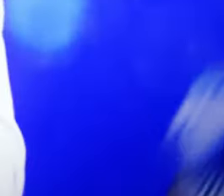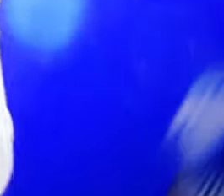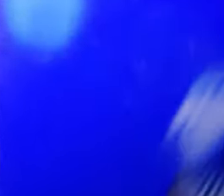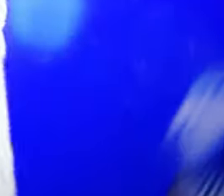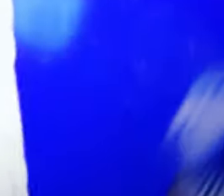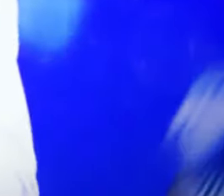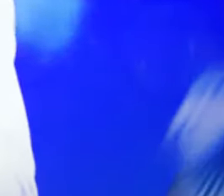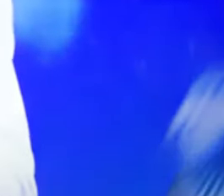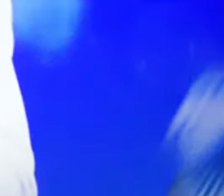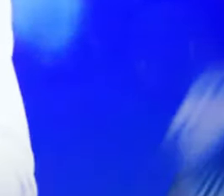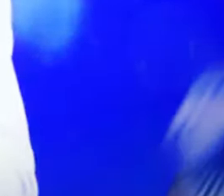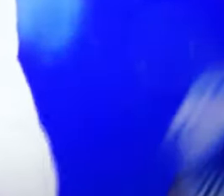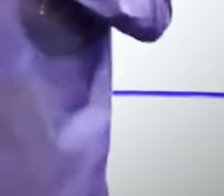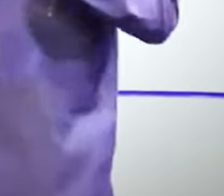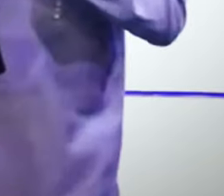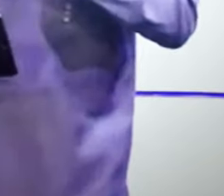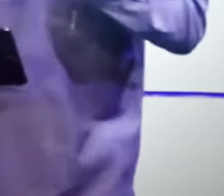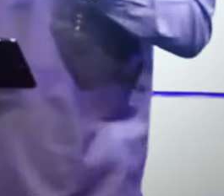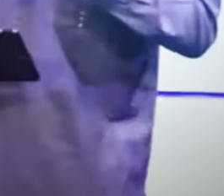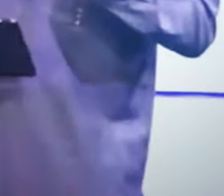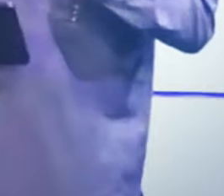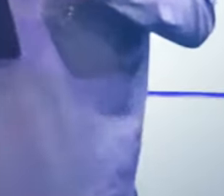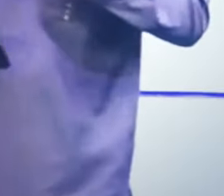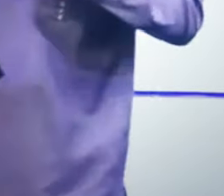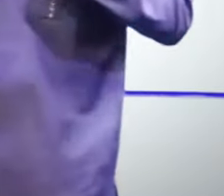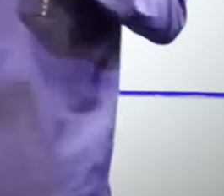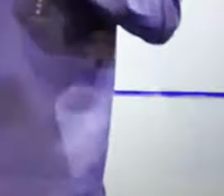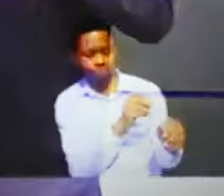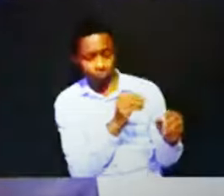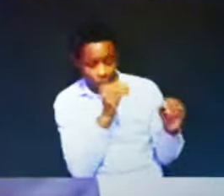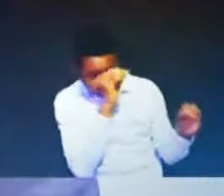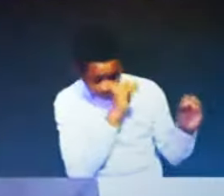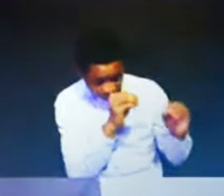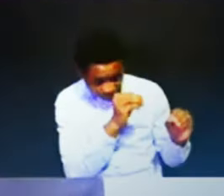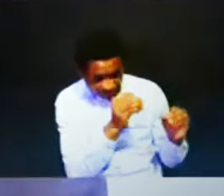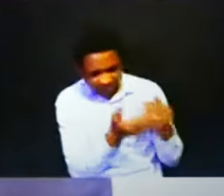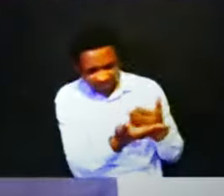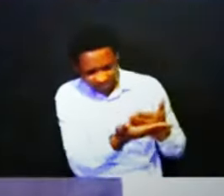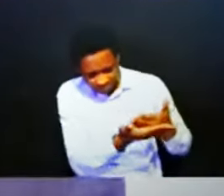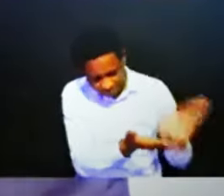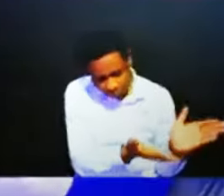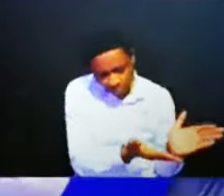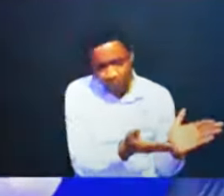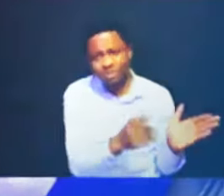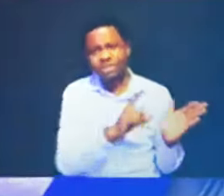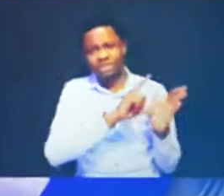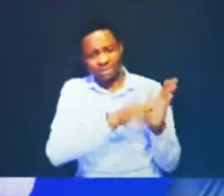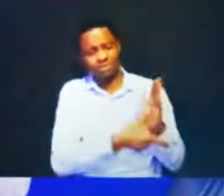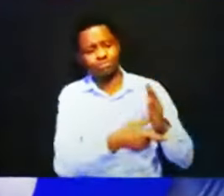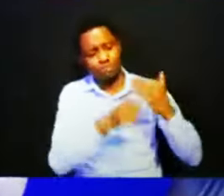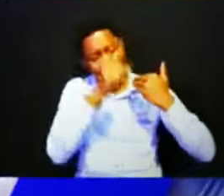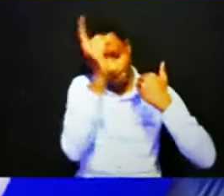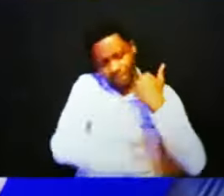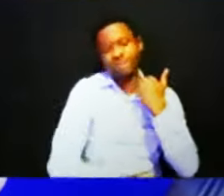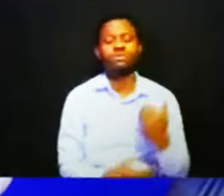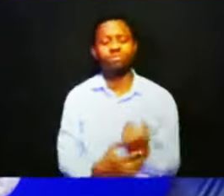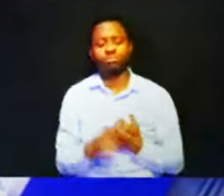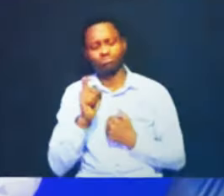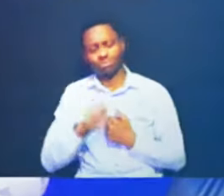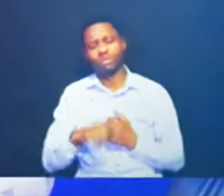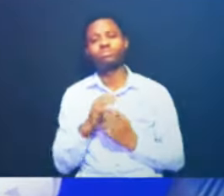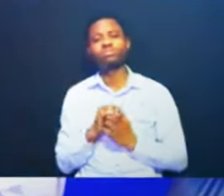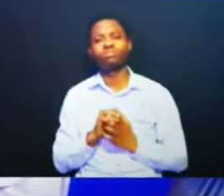mark them and avoid them. Or mark them and deal with